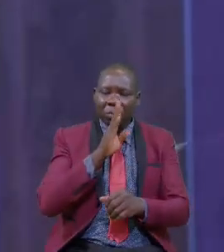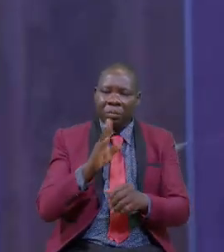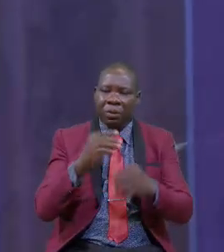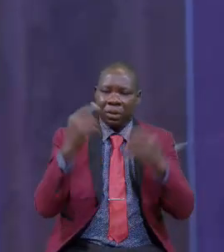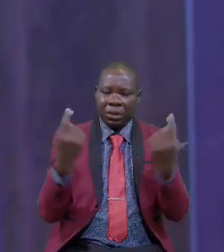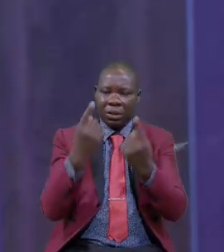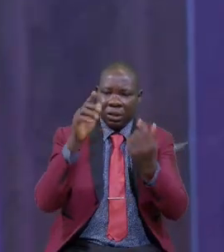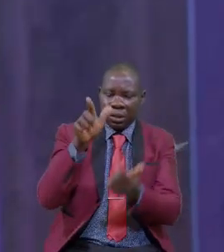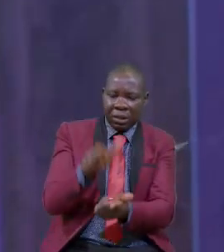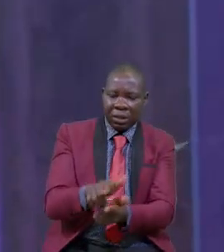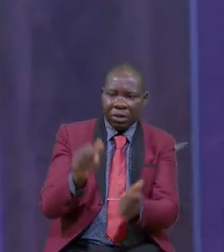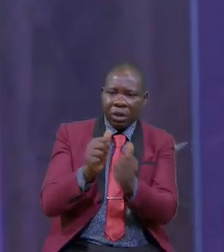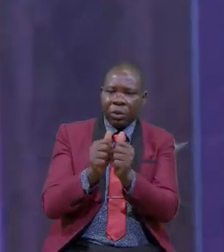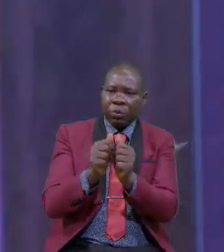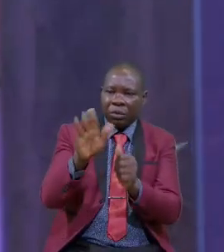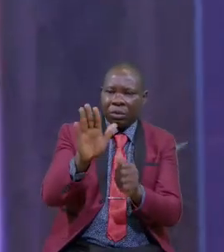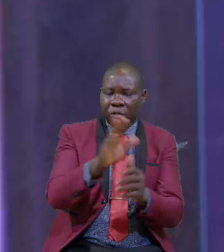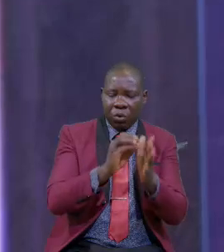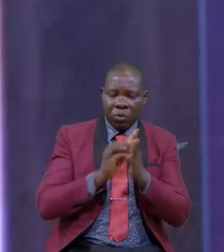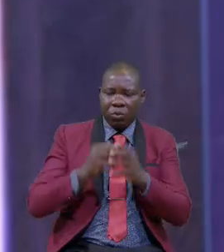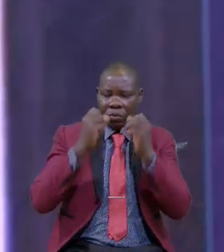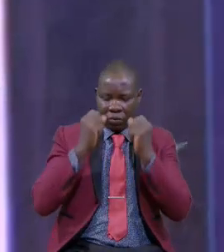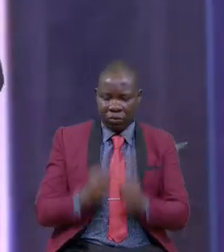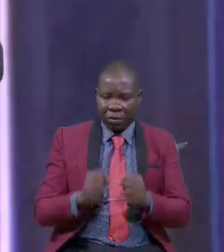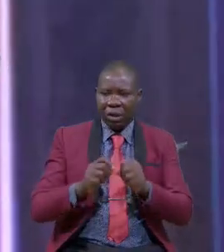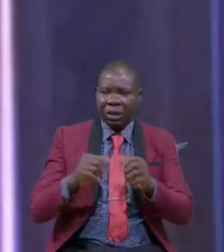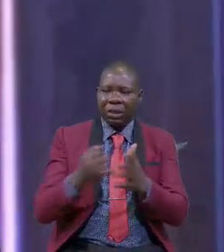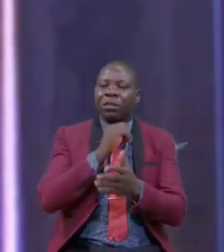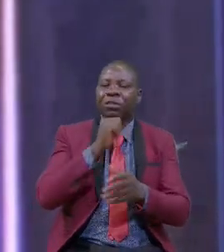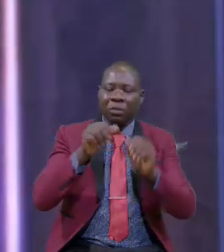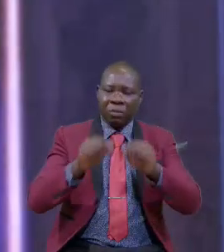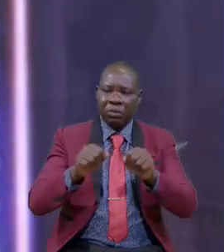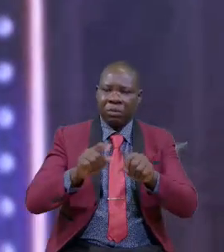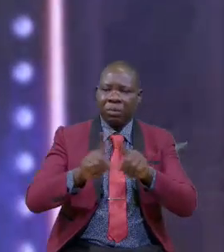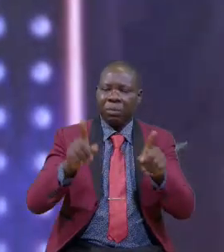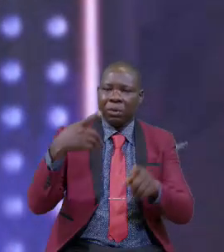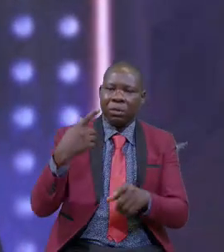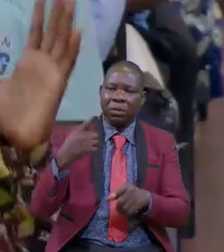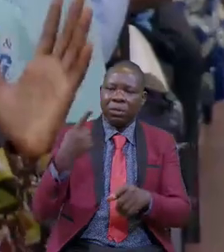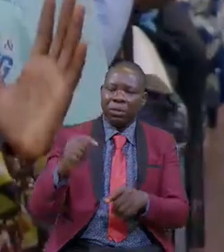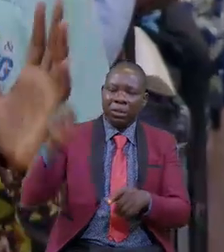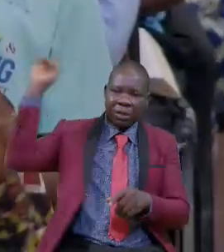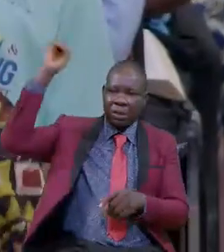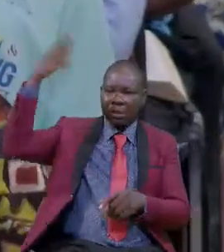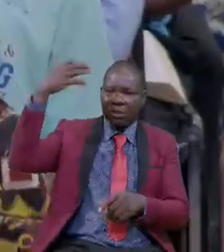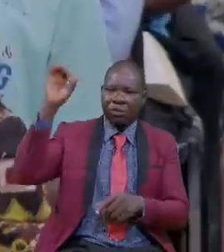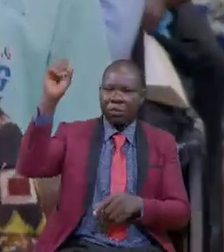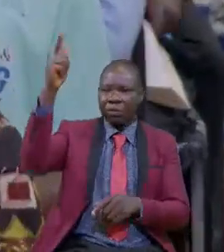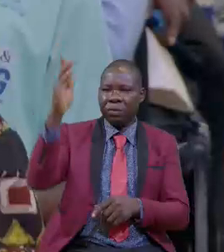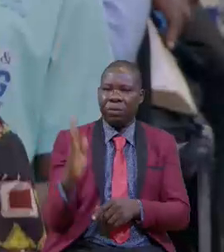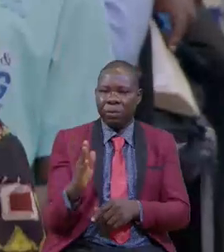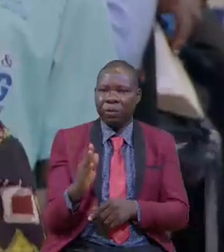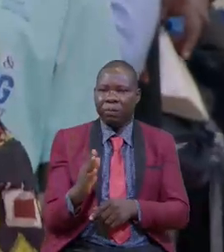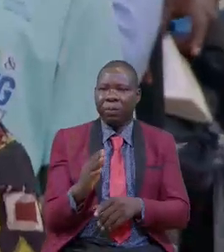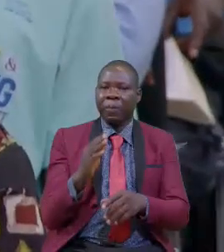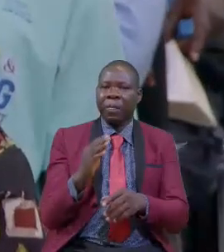But the grace of God. Amen. The grace of God. Amen. If I